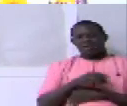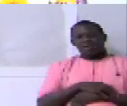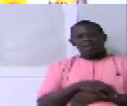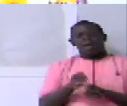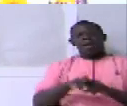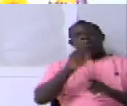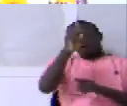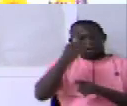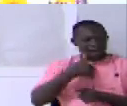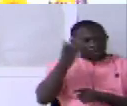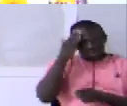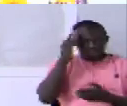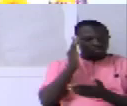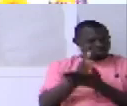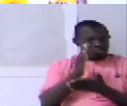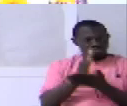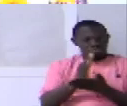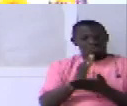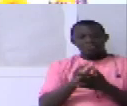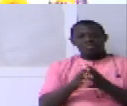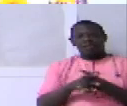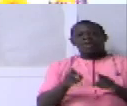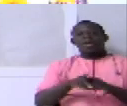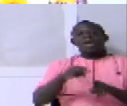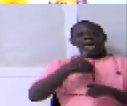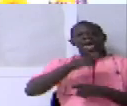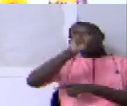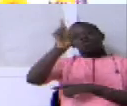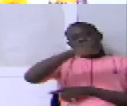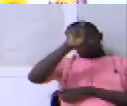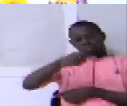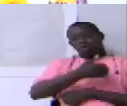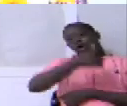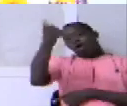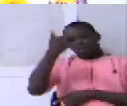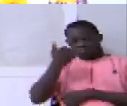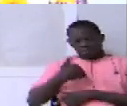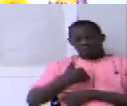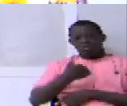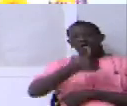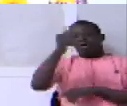I know exactly that I wronged some people somewhere else.